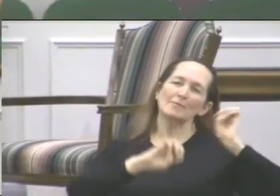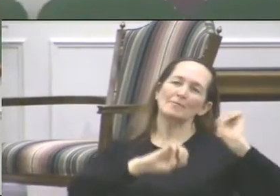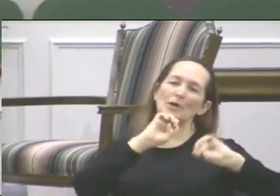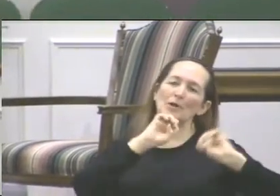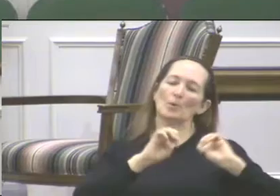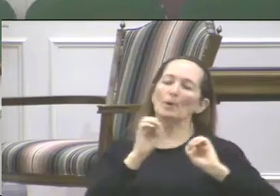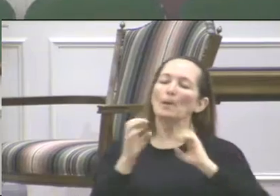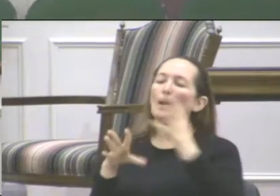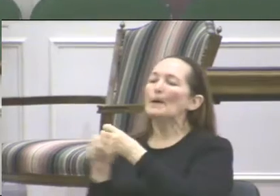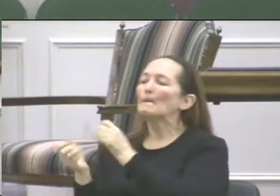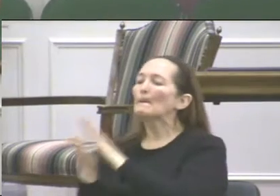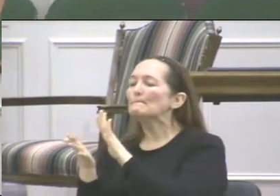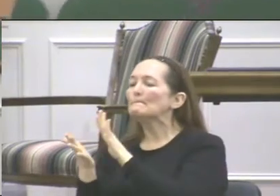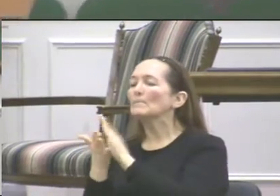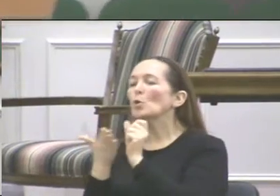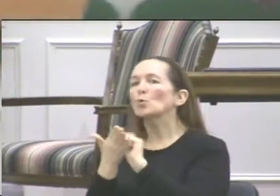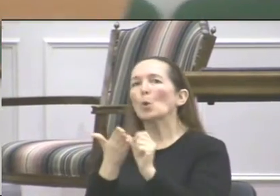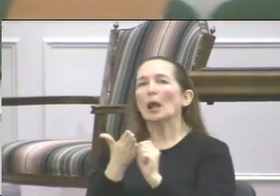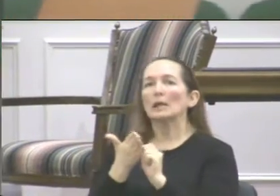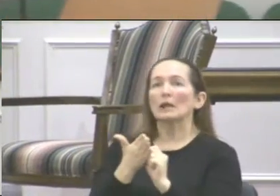That's how the world deals.